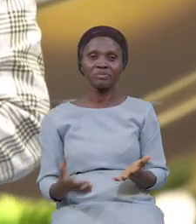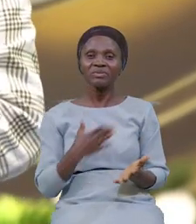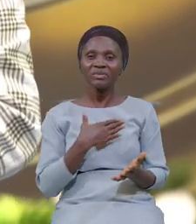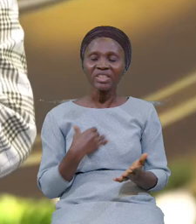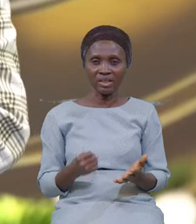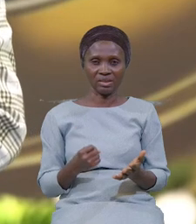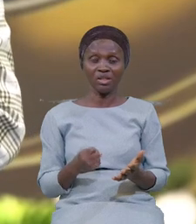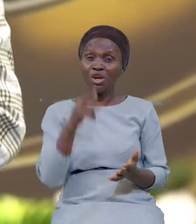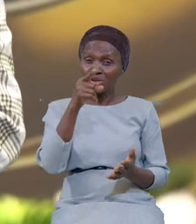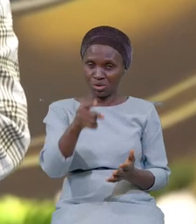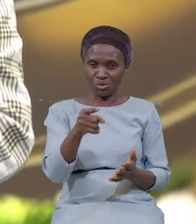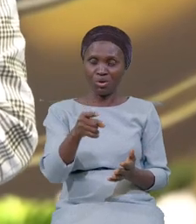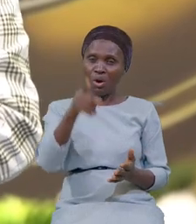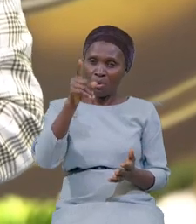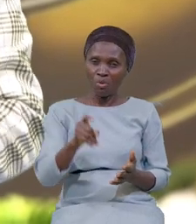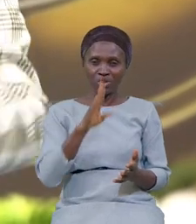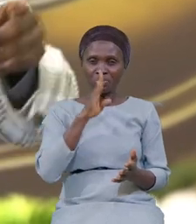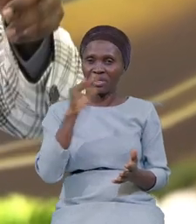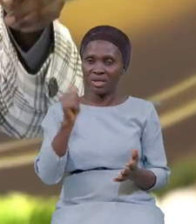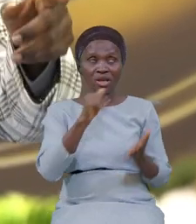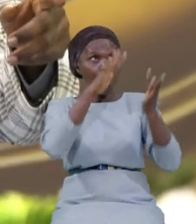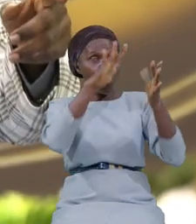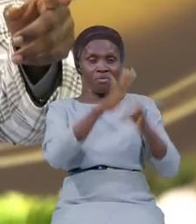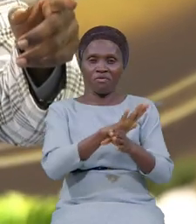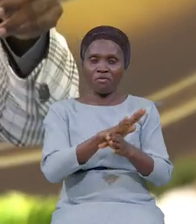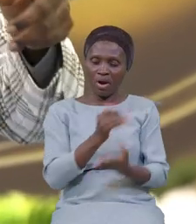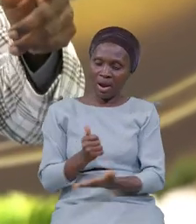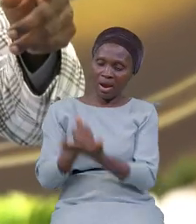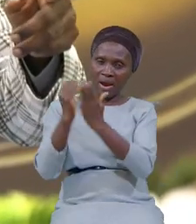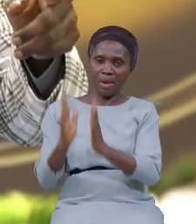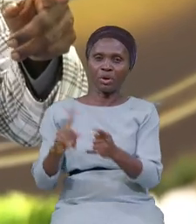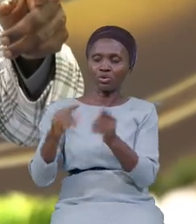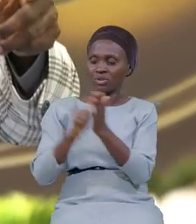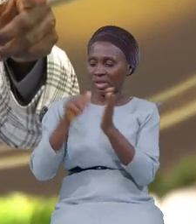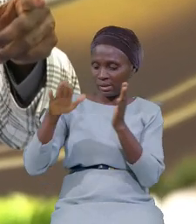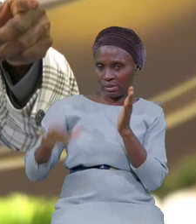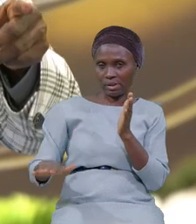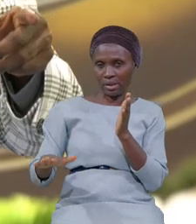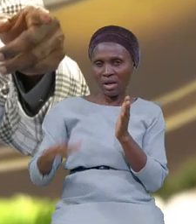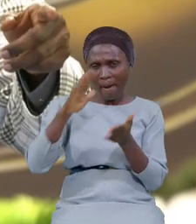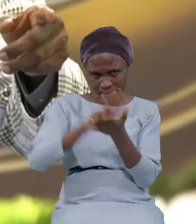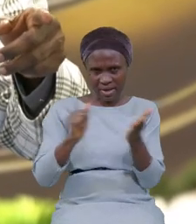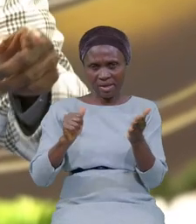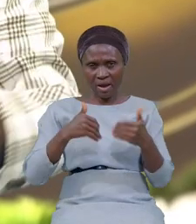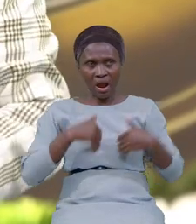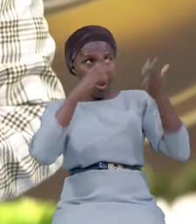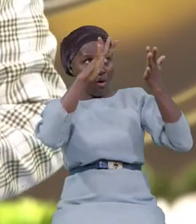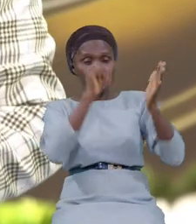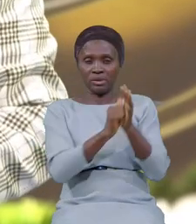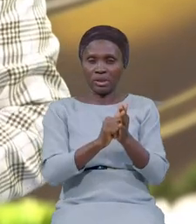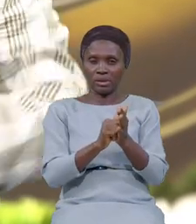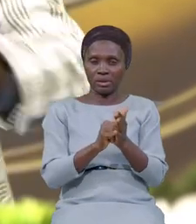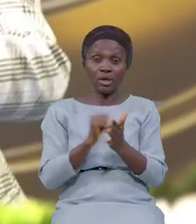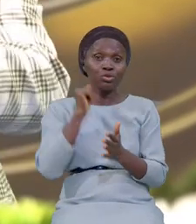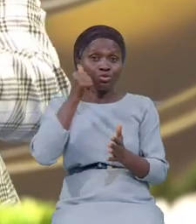hopeful helper? You know that tomorrow this child will be where you couldn't have